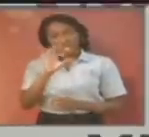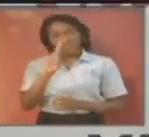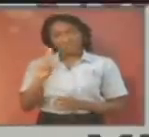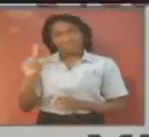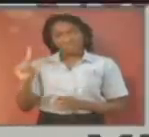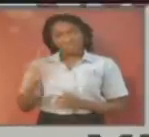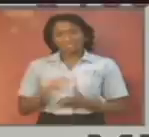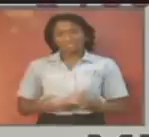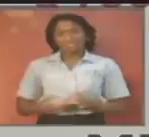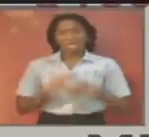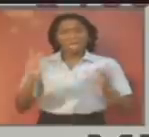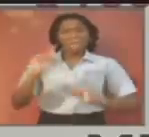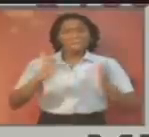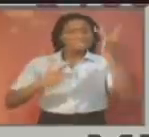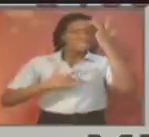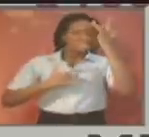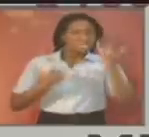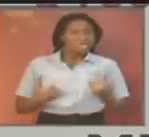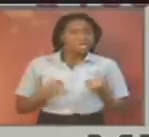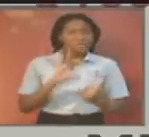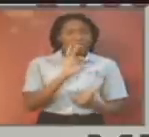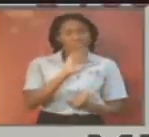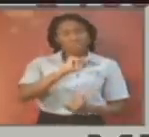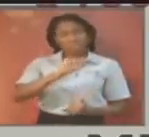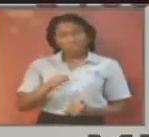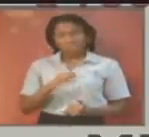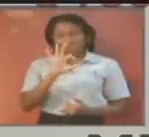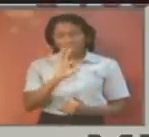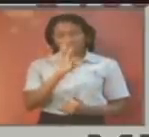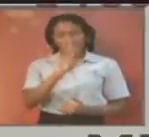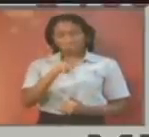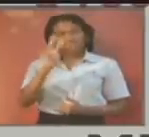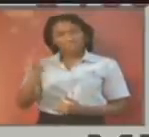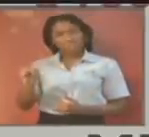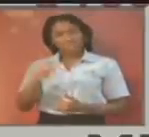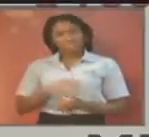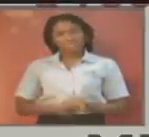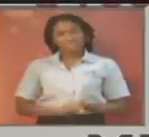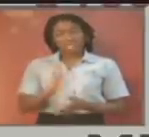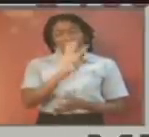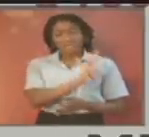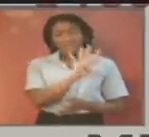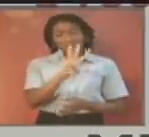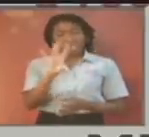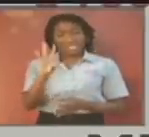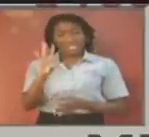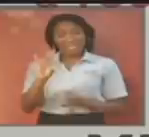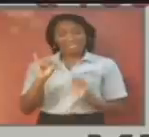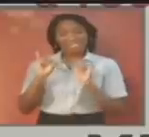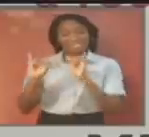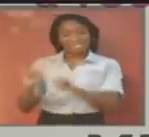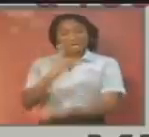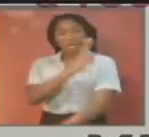active cases now stand at 9,922. 447 are at hospital at this time.